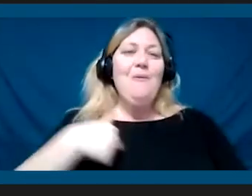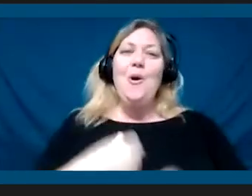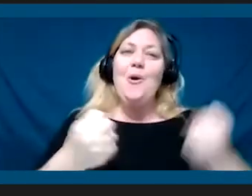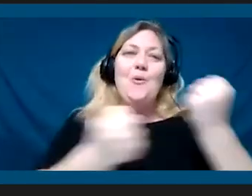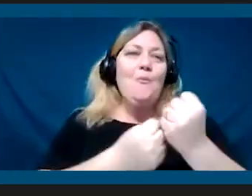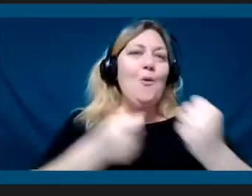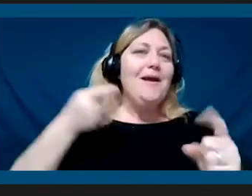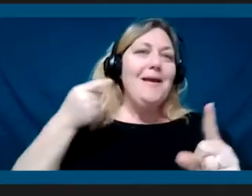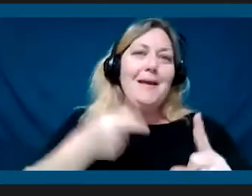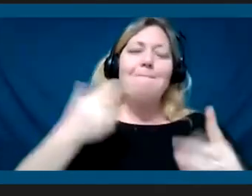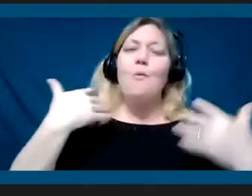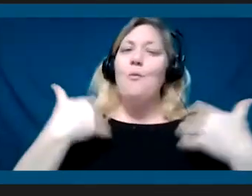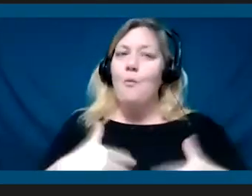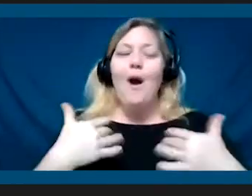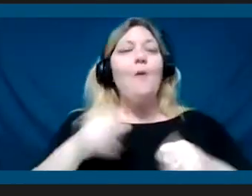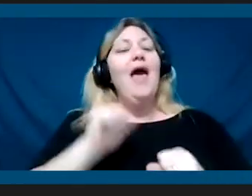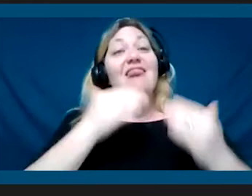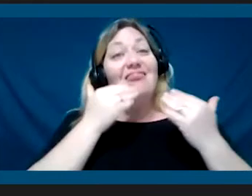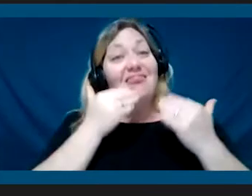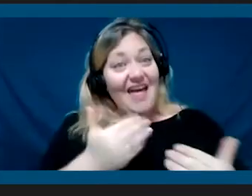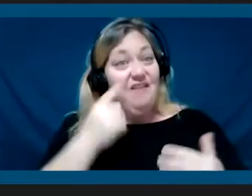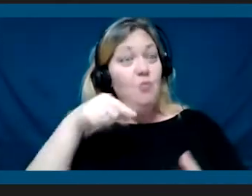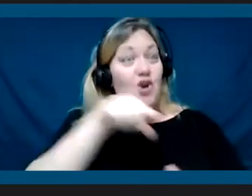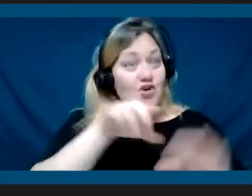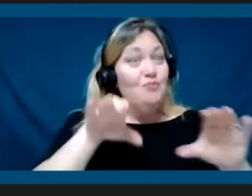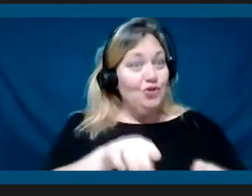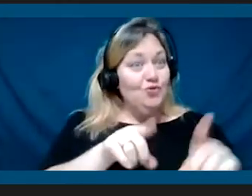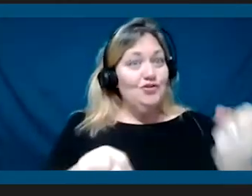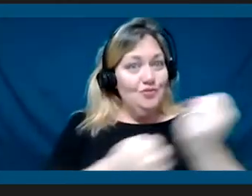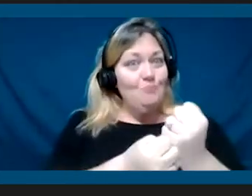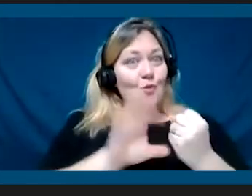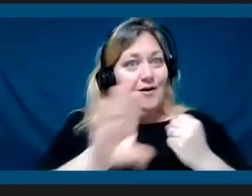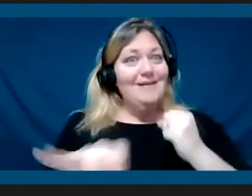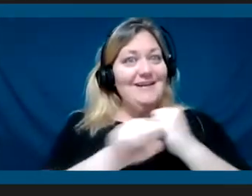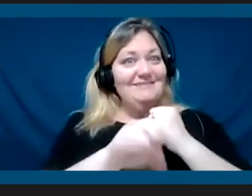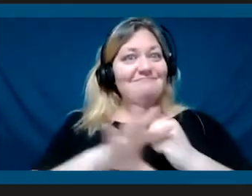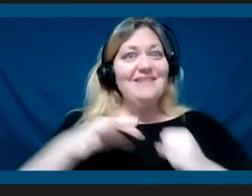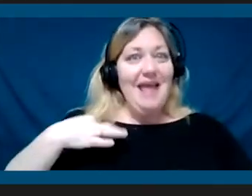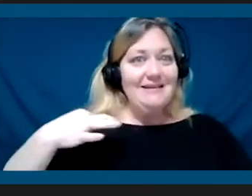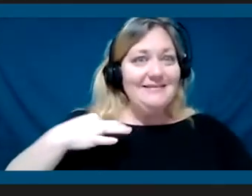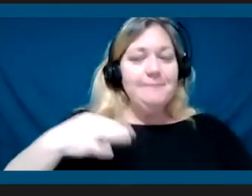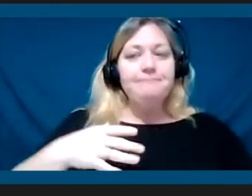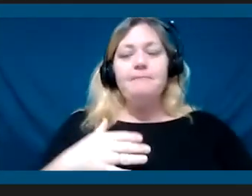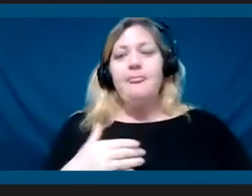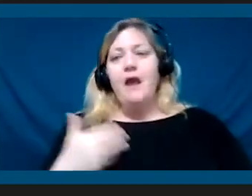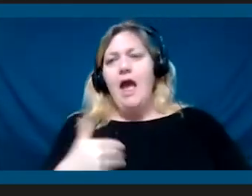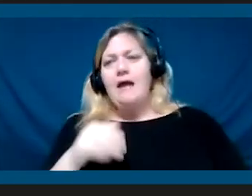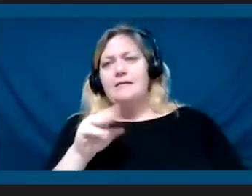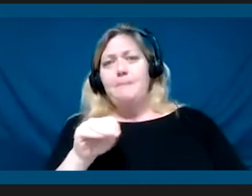him. And thank you for what you've been doing to support his candidacy. As a Muslim, as